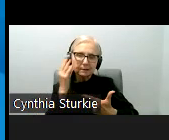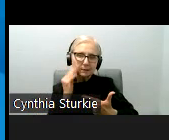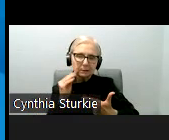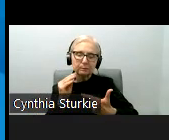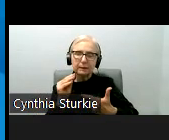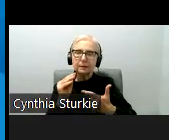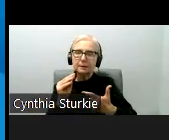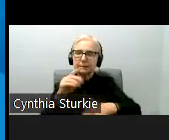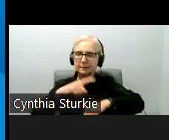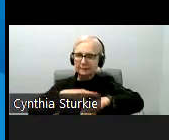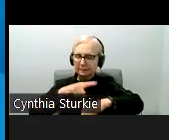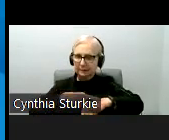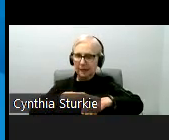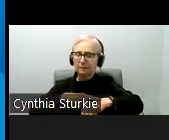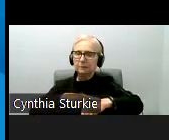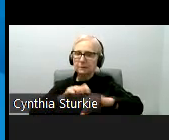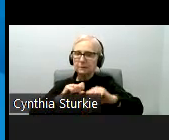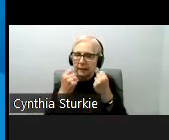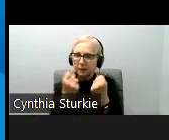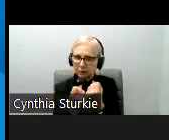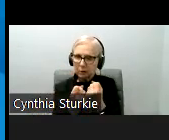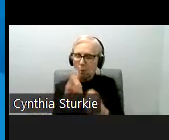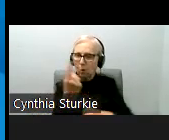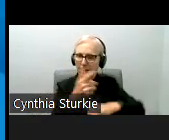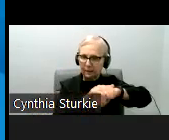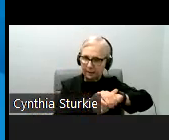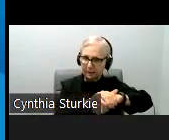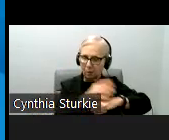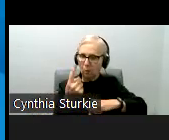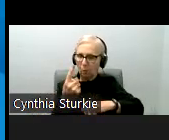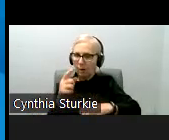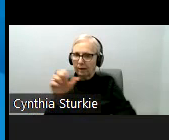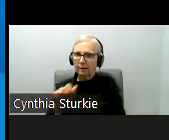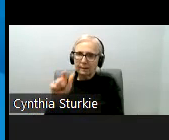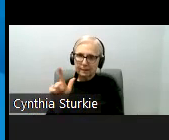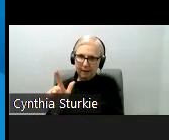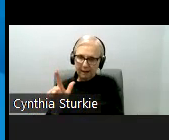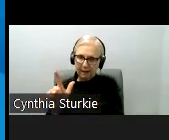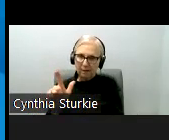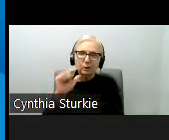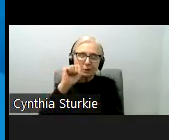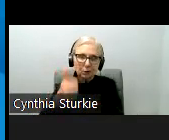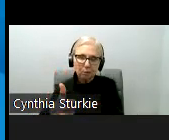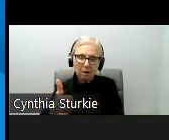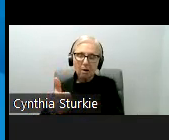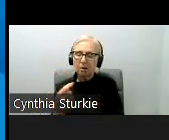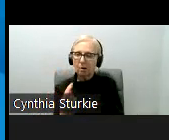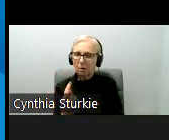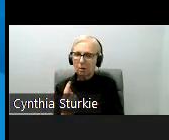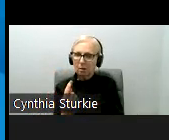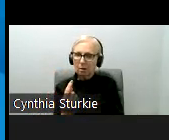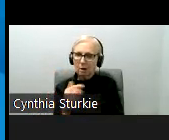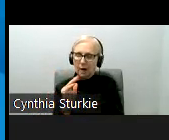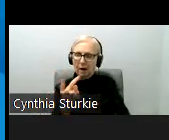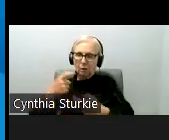3 more of those, one in English, one in ASL, that one's tomorrow, and we have our